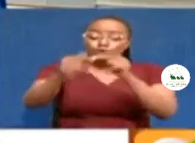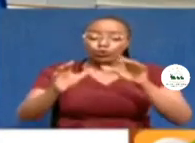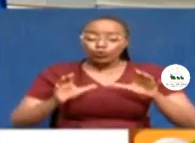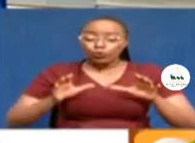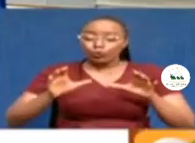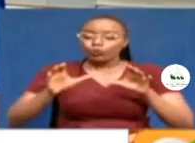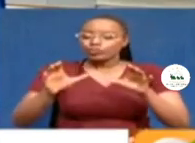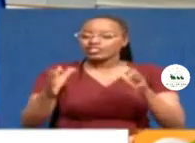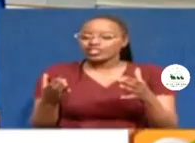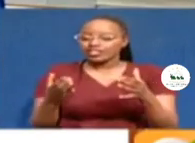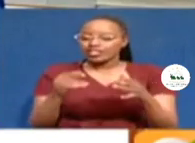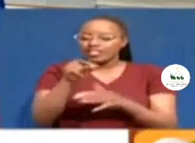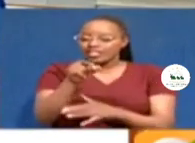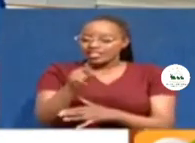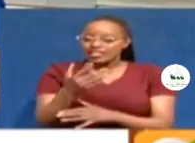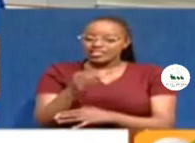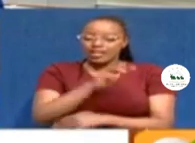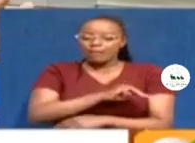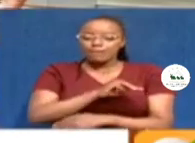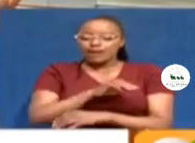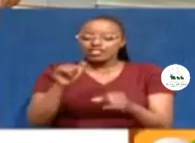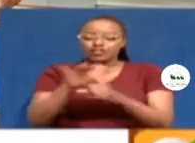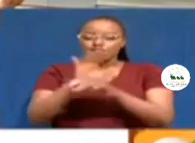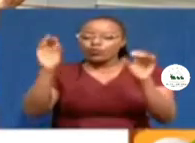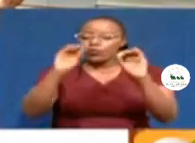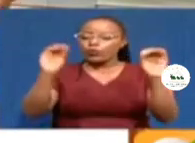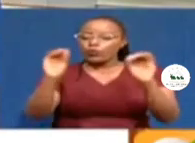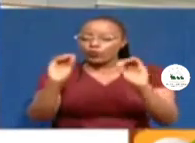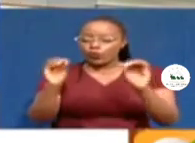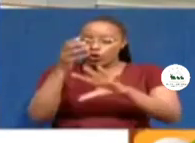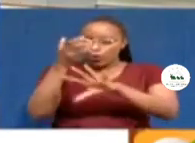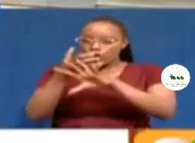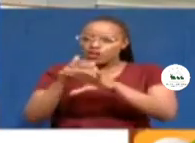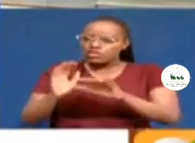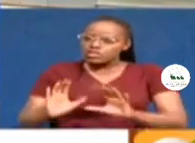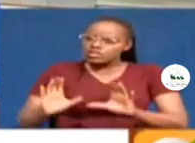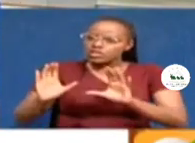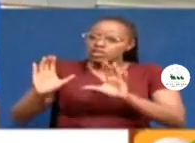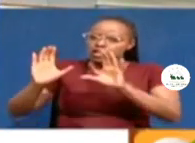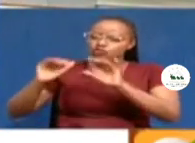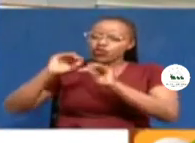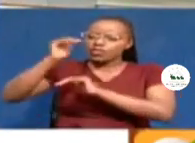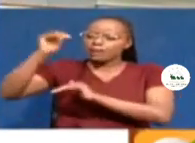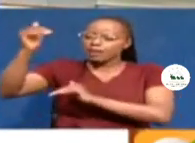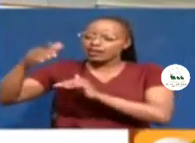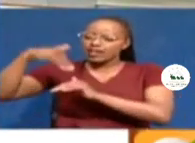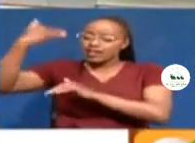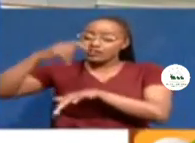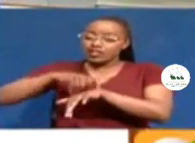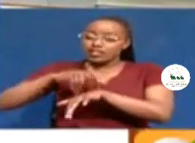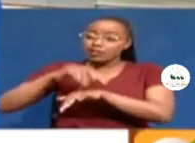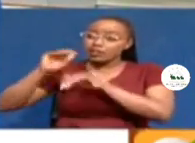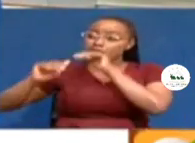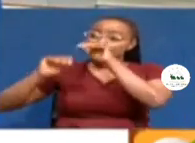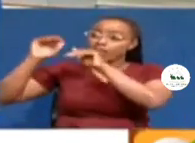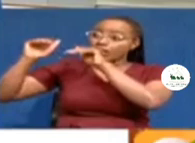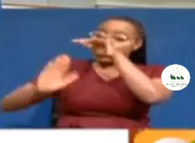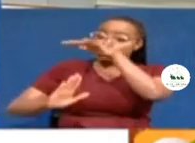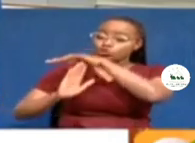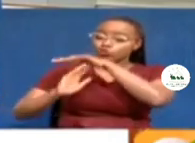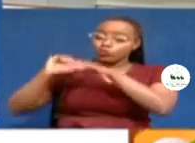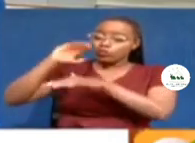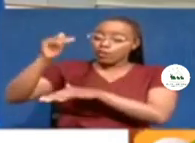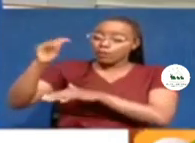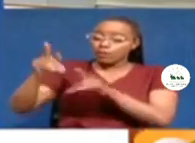pushing this massive rock up the mountain. And each time he gets to the top of the